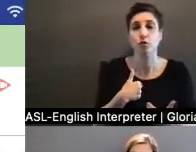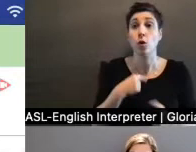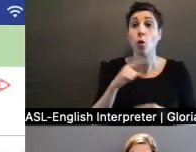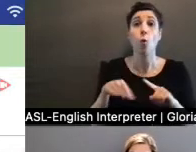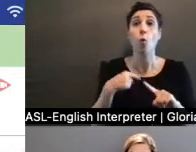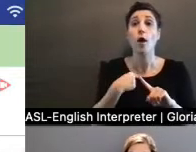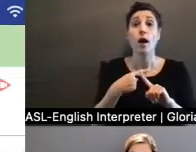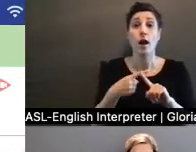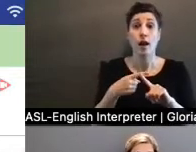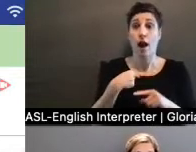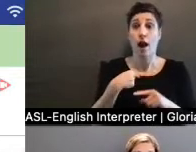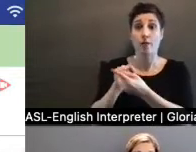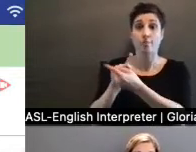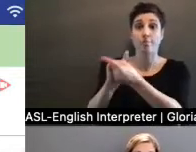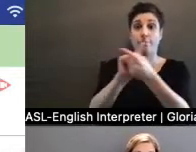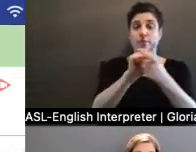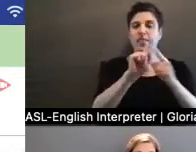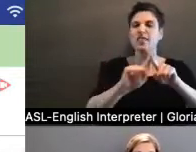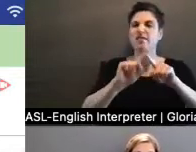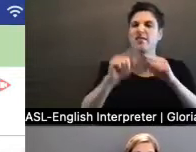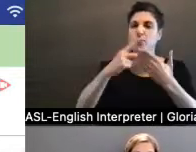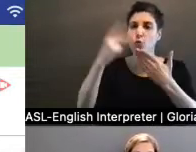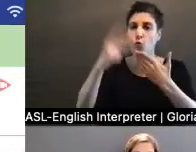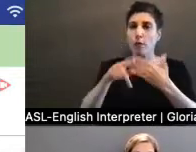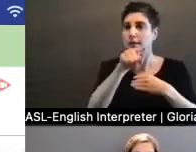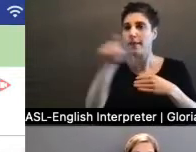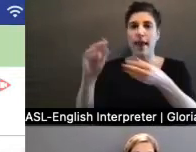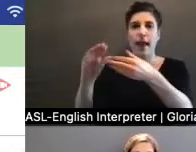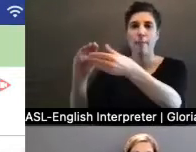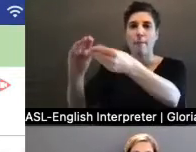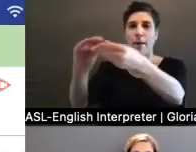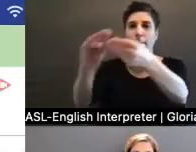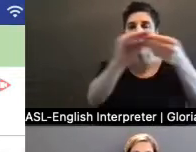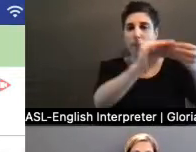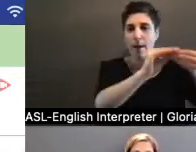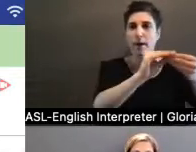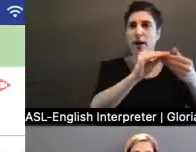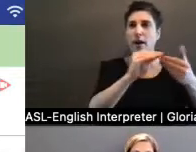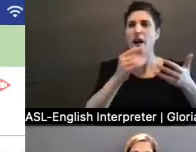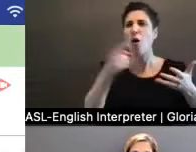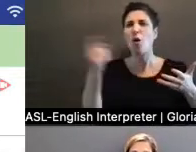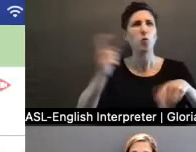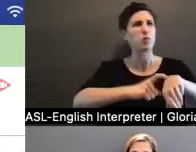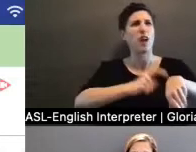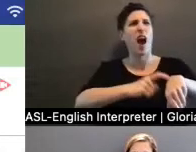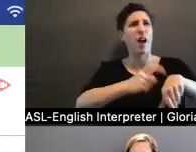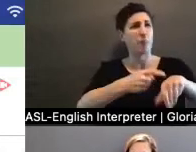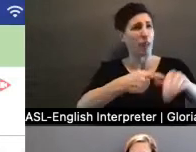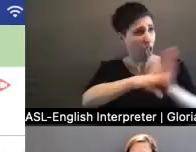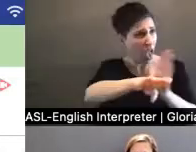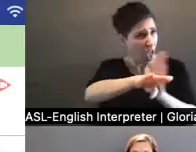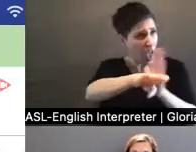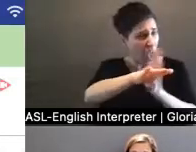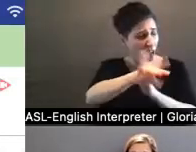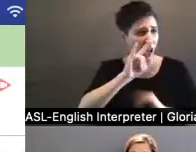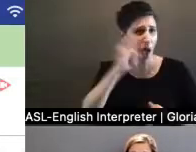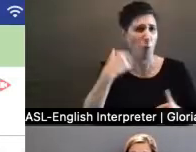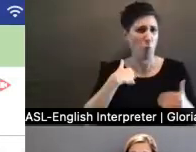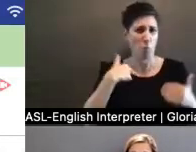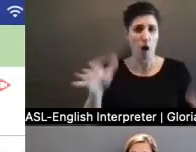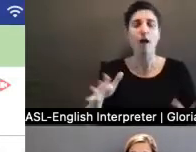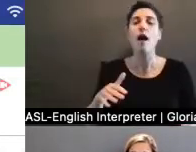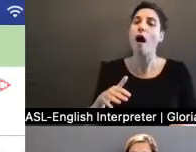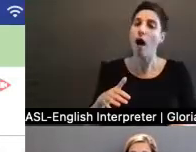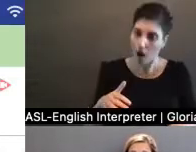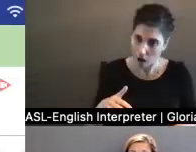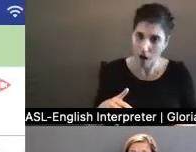they start talking about using tools like that, the biggest issue is time and understanding how it works and trying to come